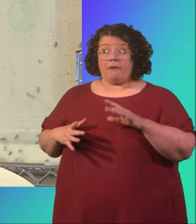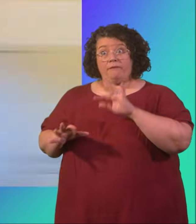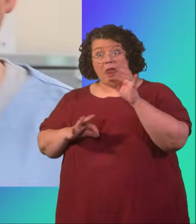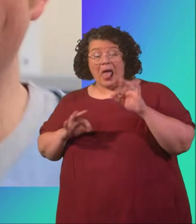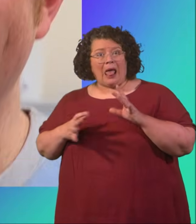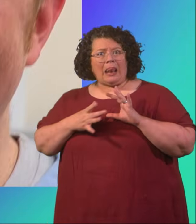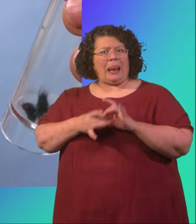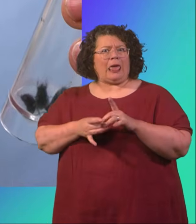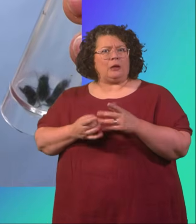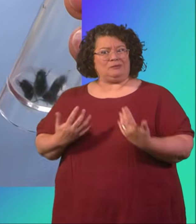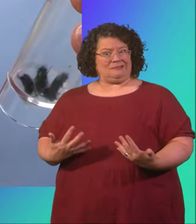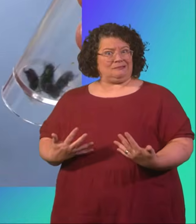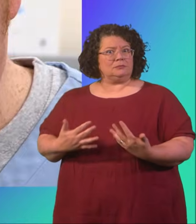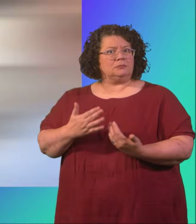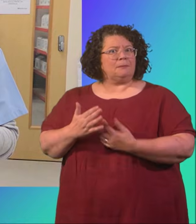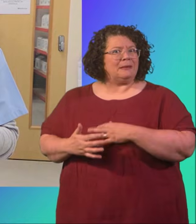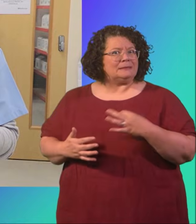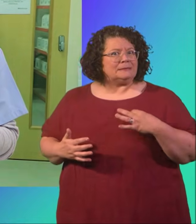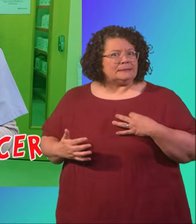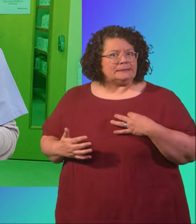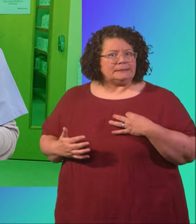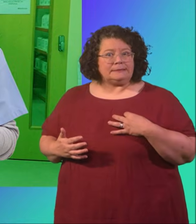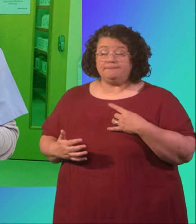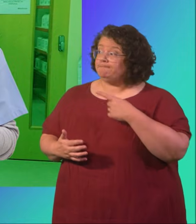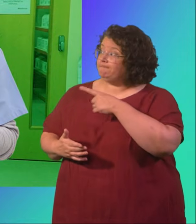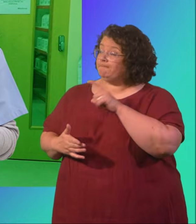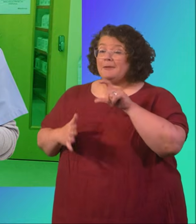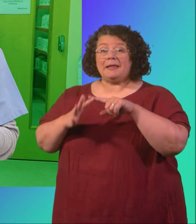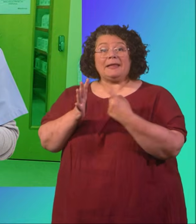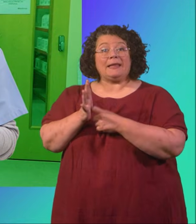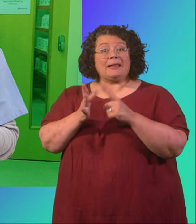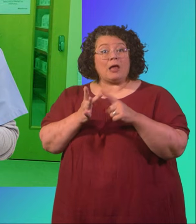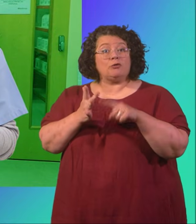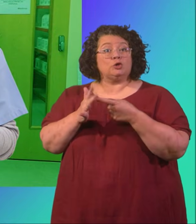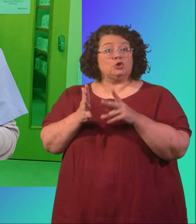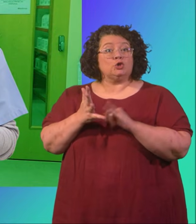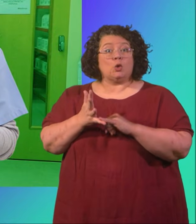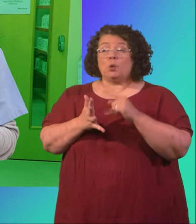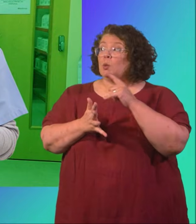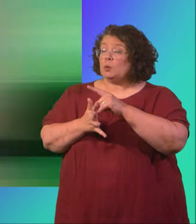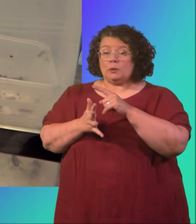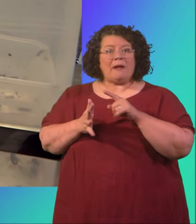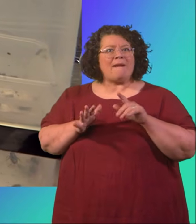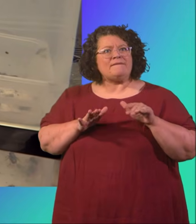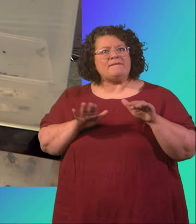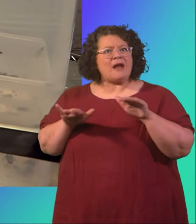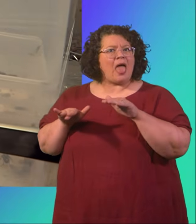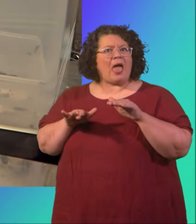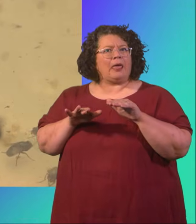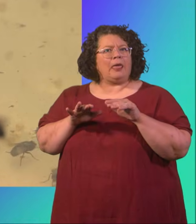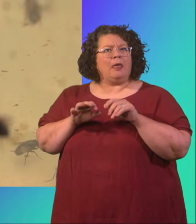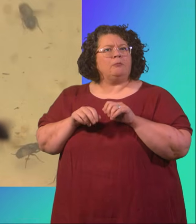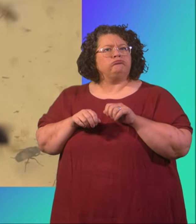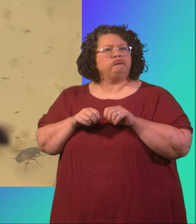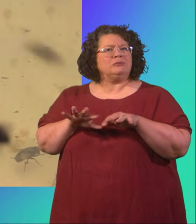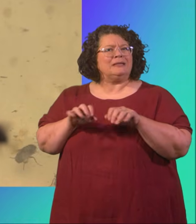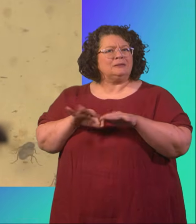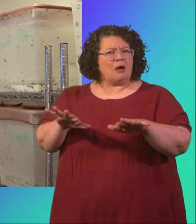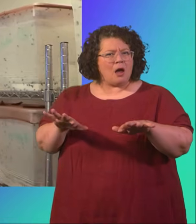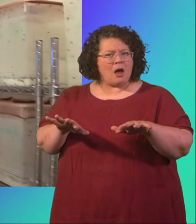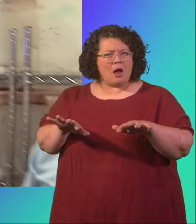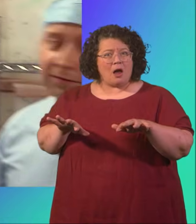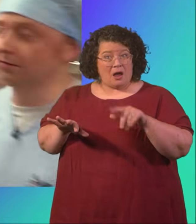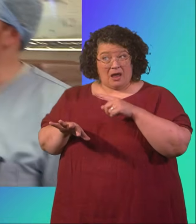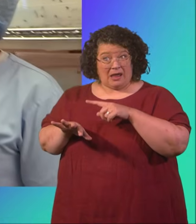to tell you. This is Kerry Jones, and he's a fly breeder. Yes, you heard right, he breeds